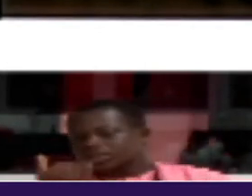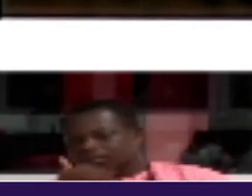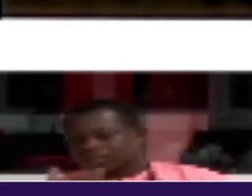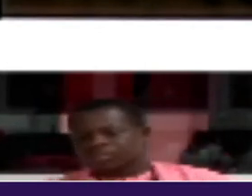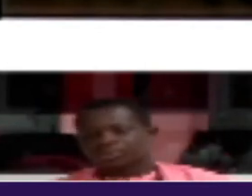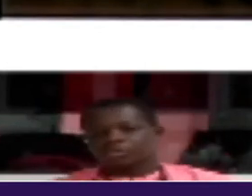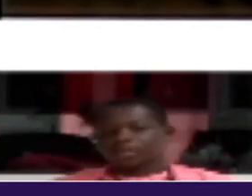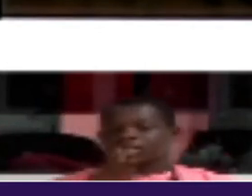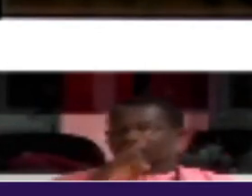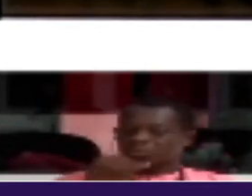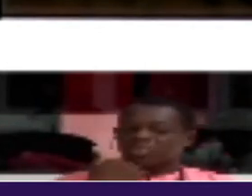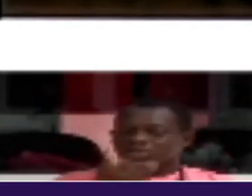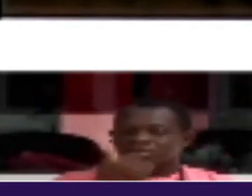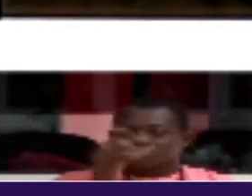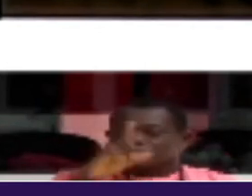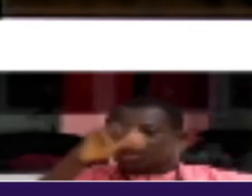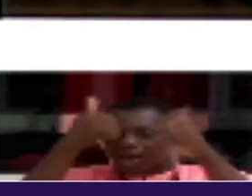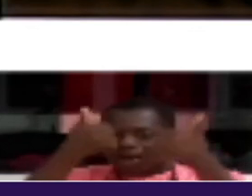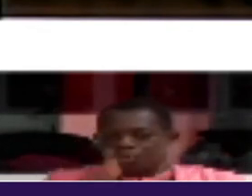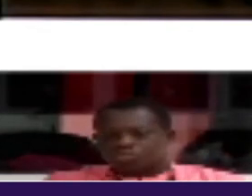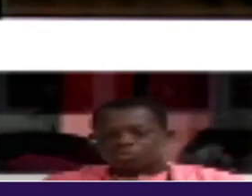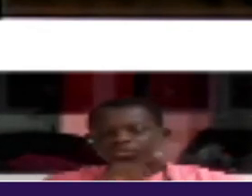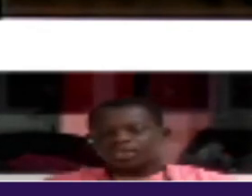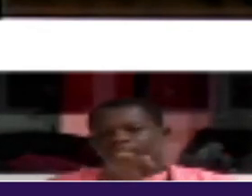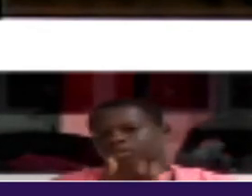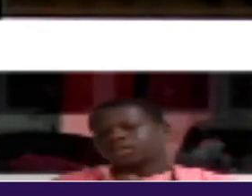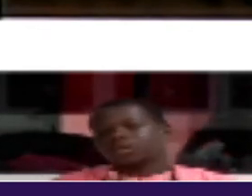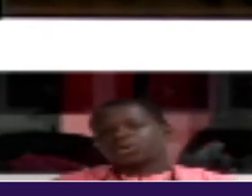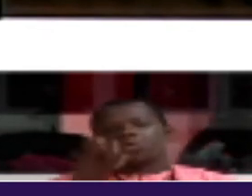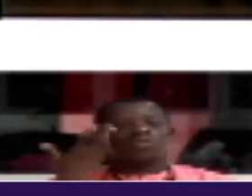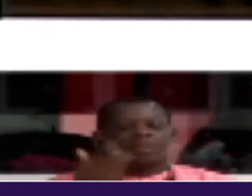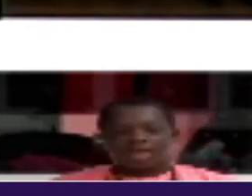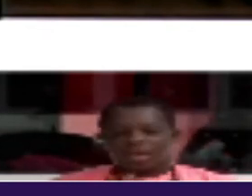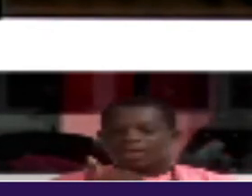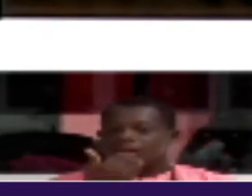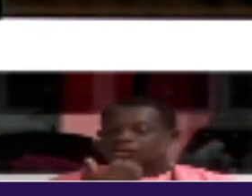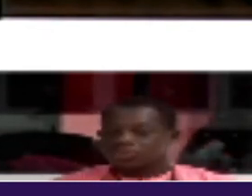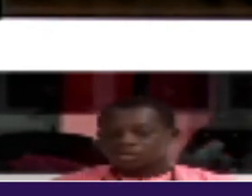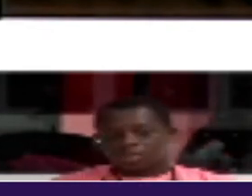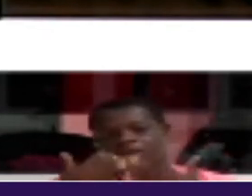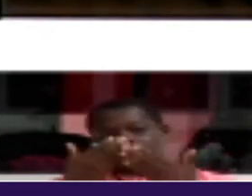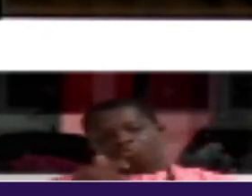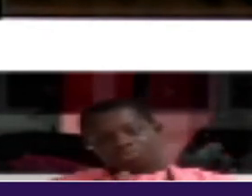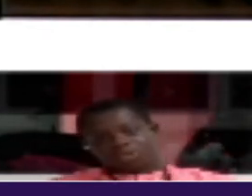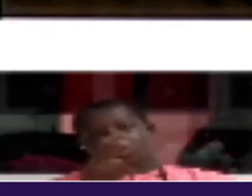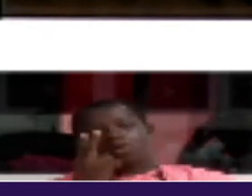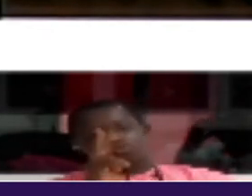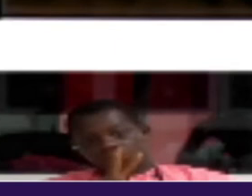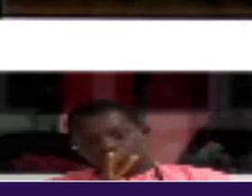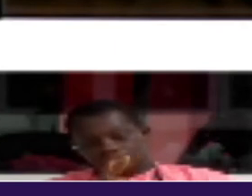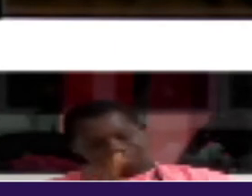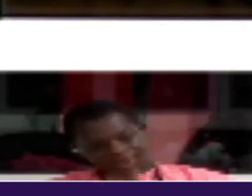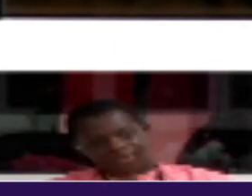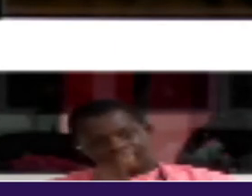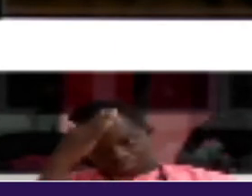tried to find out what happened to that man. And when I asked, they tell me, look, this is military. Where you